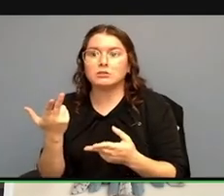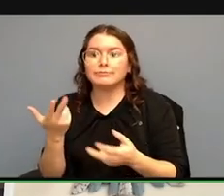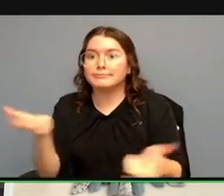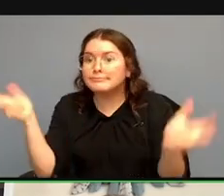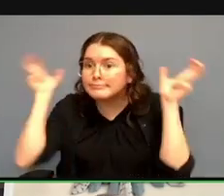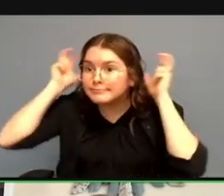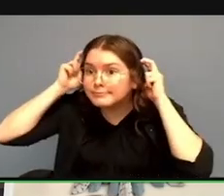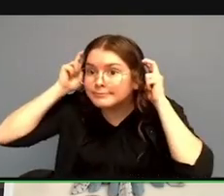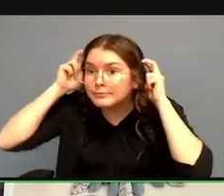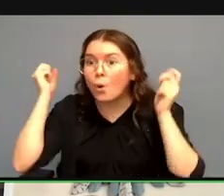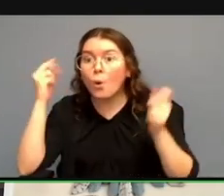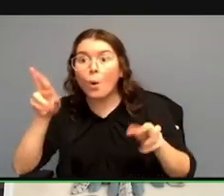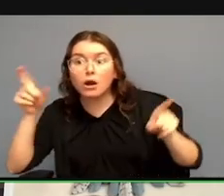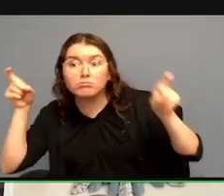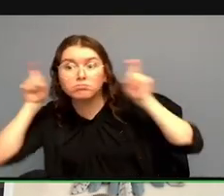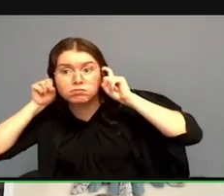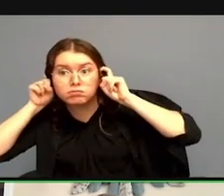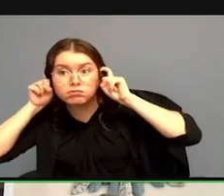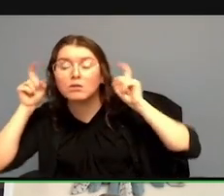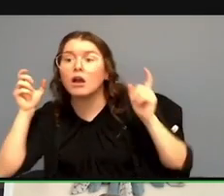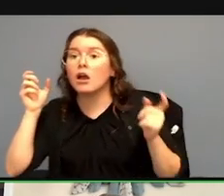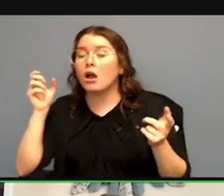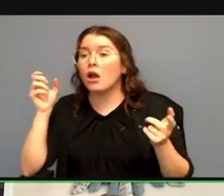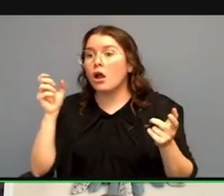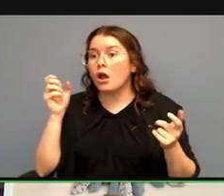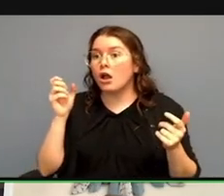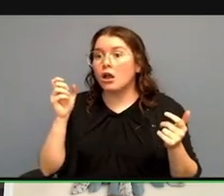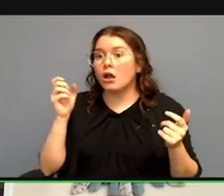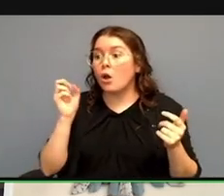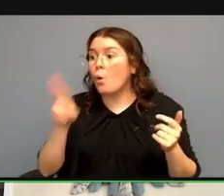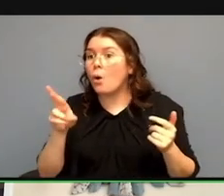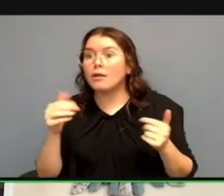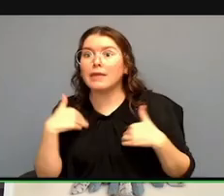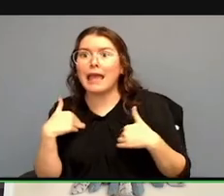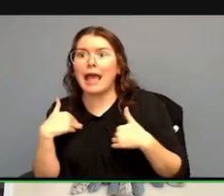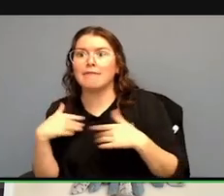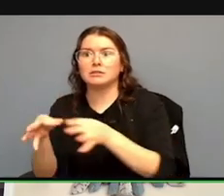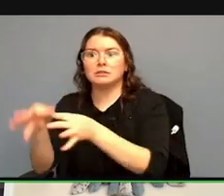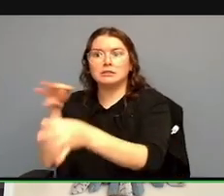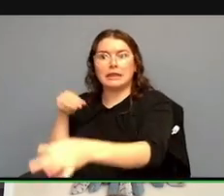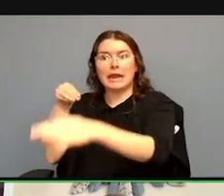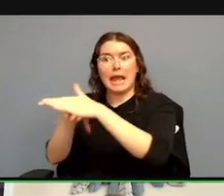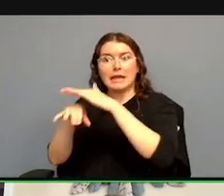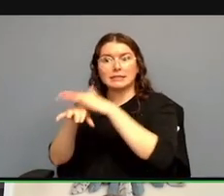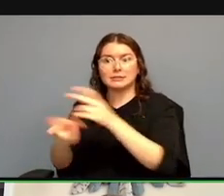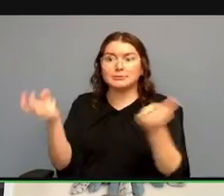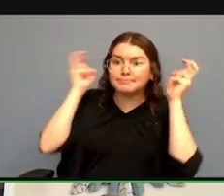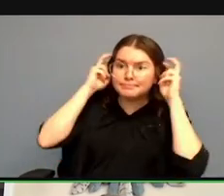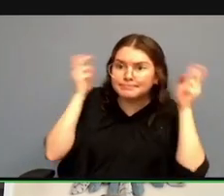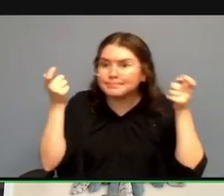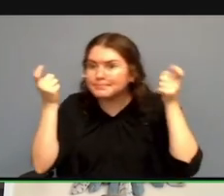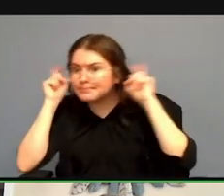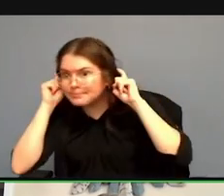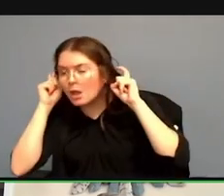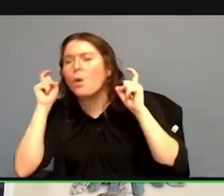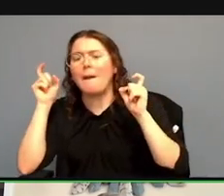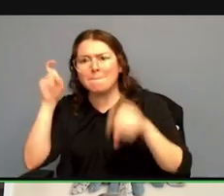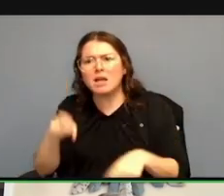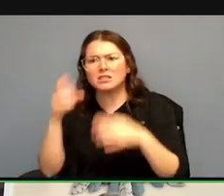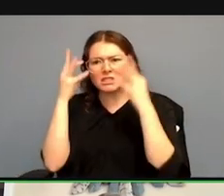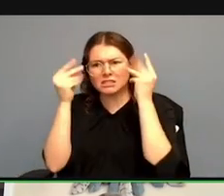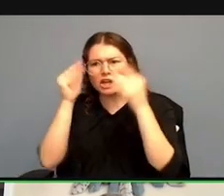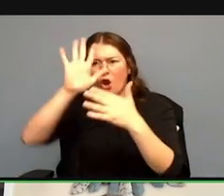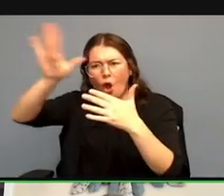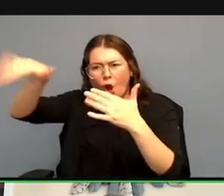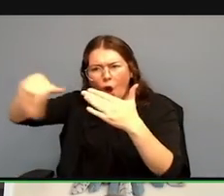cochlear implant or hearing aids? Was there delayed access to those things? We really have to consider all of